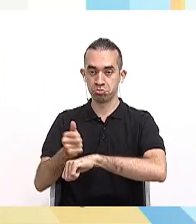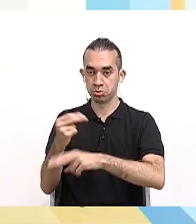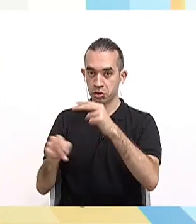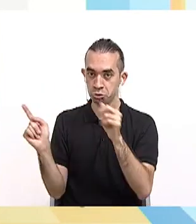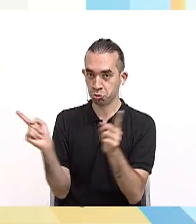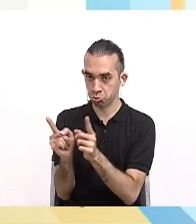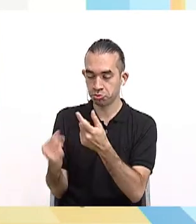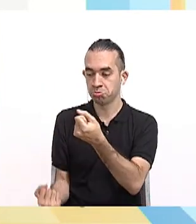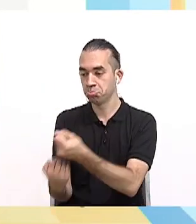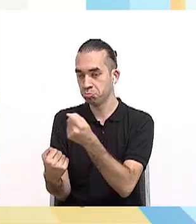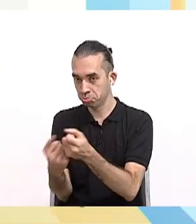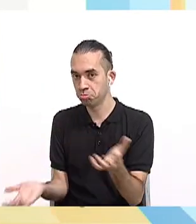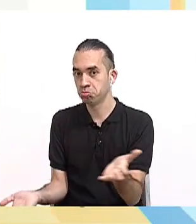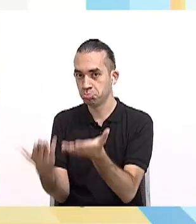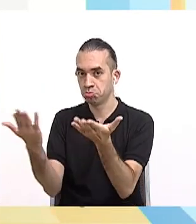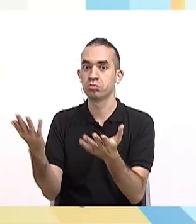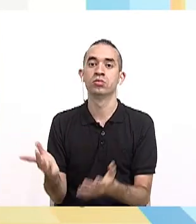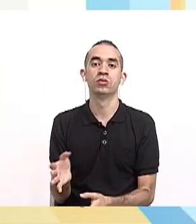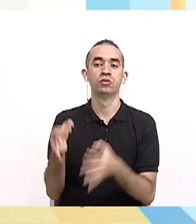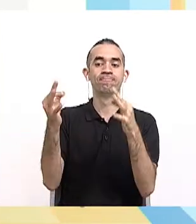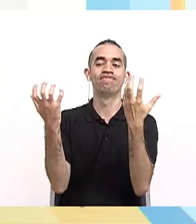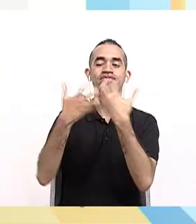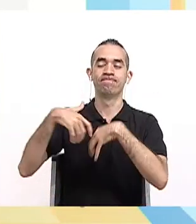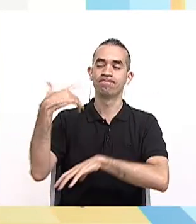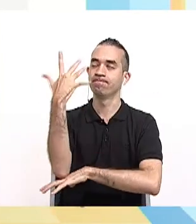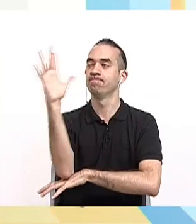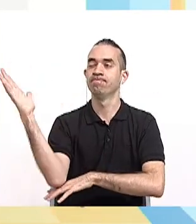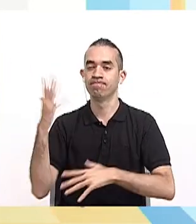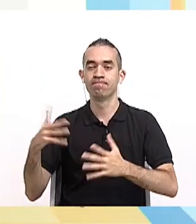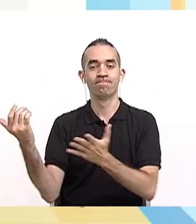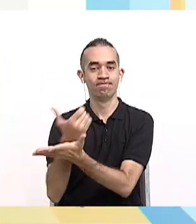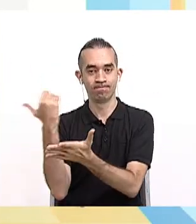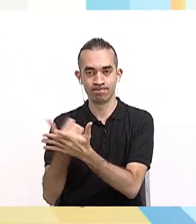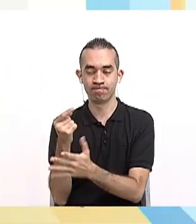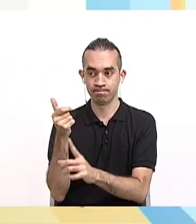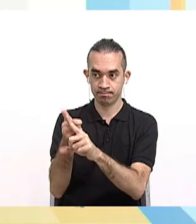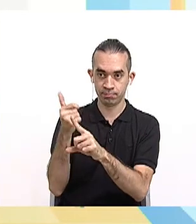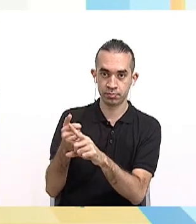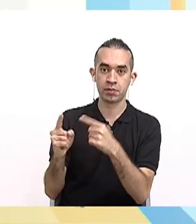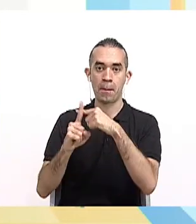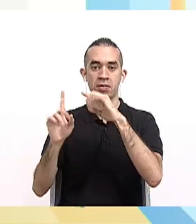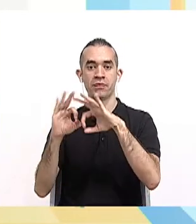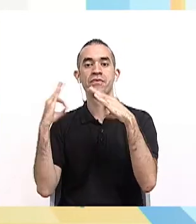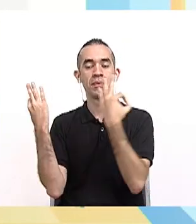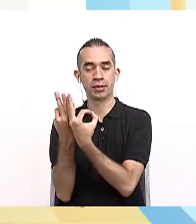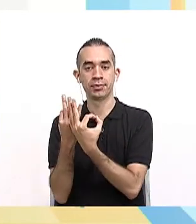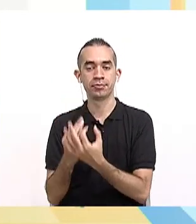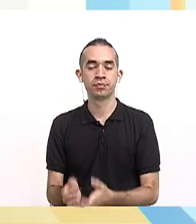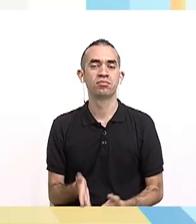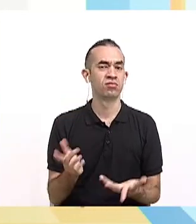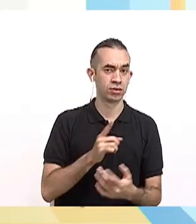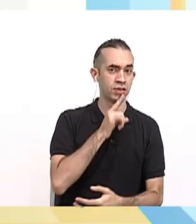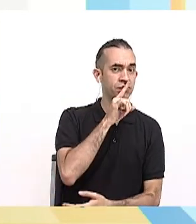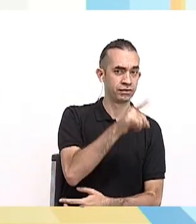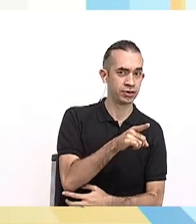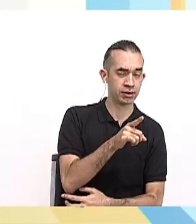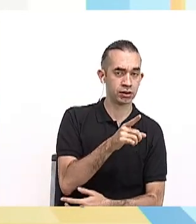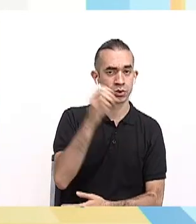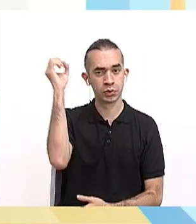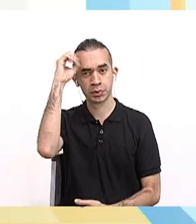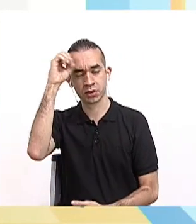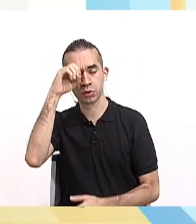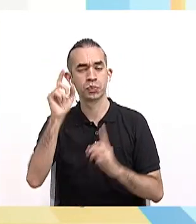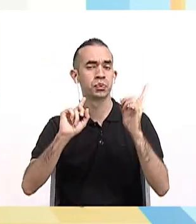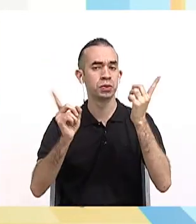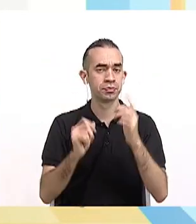a sustainable source of income for themselves and their families. Is this a fact or is this an